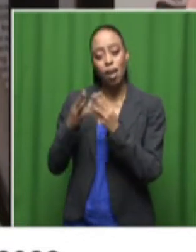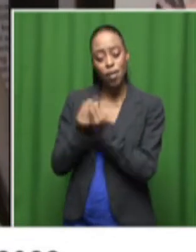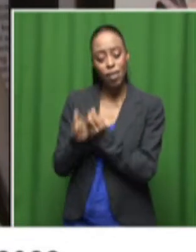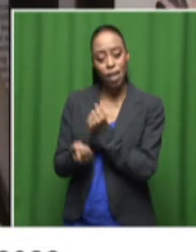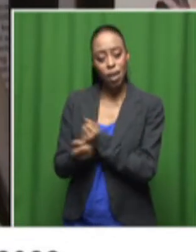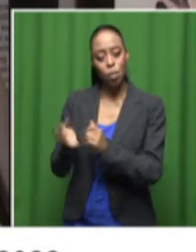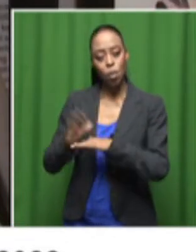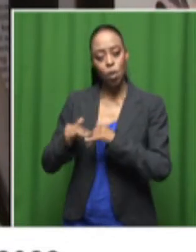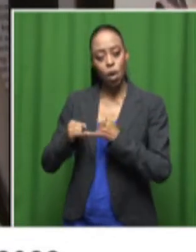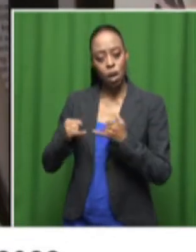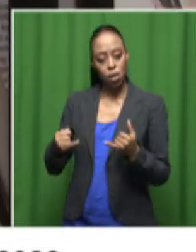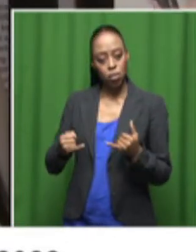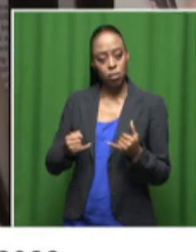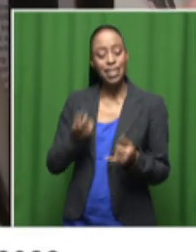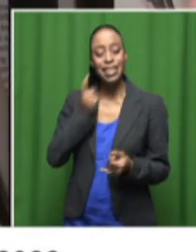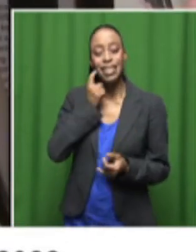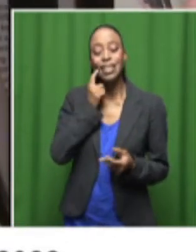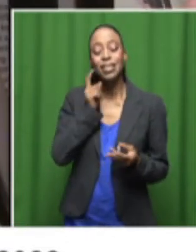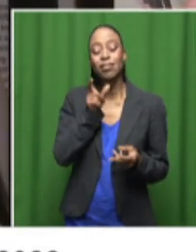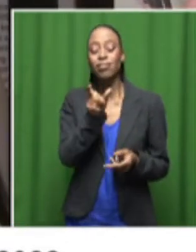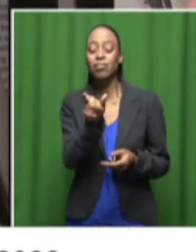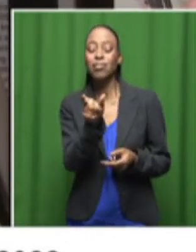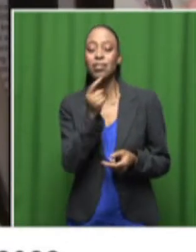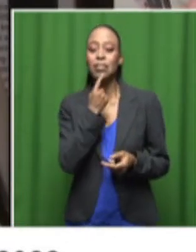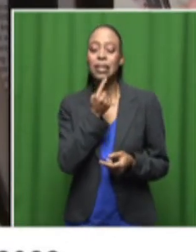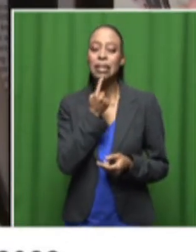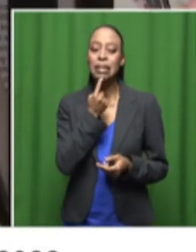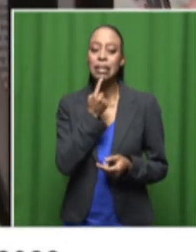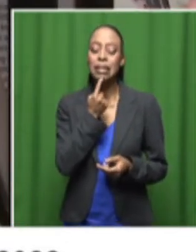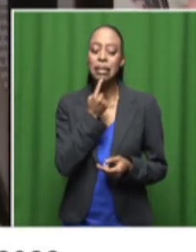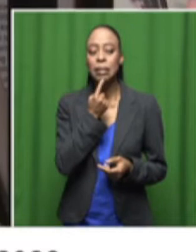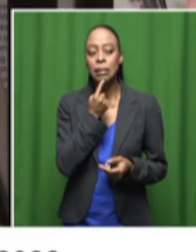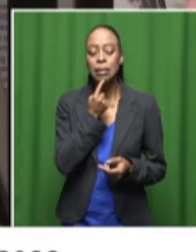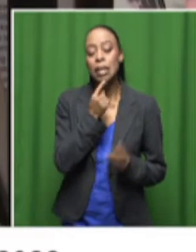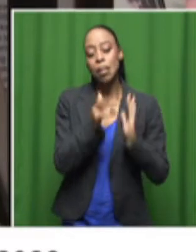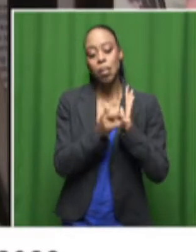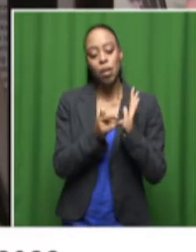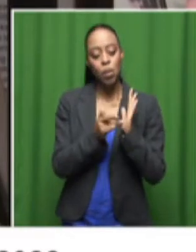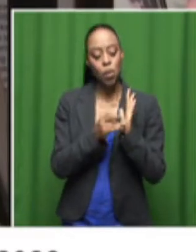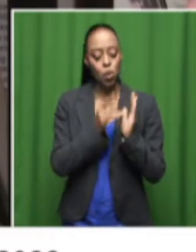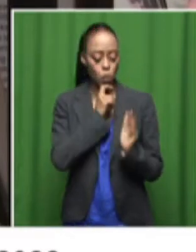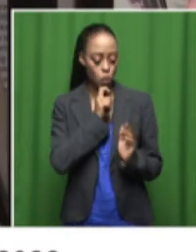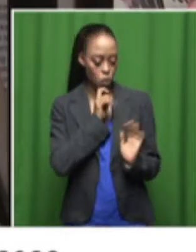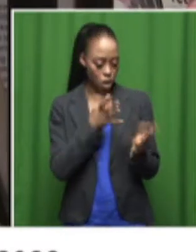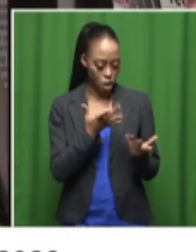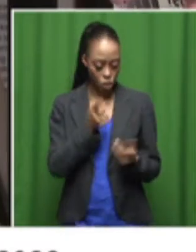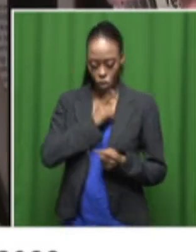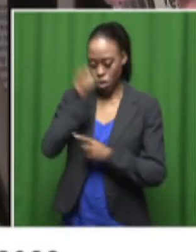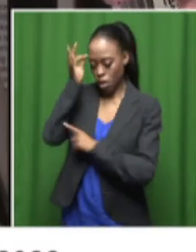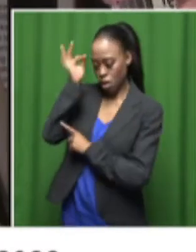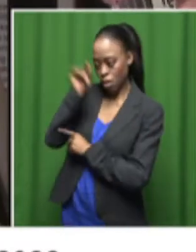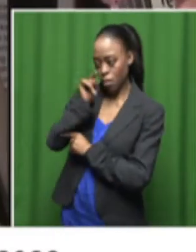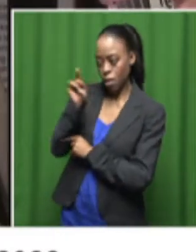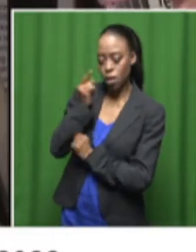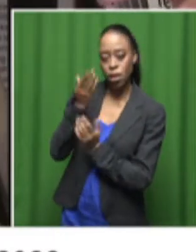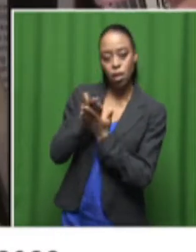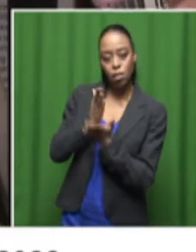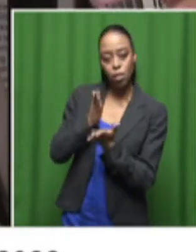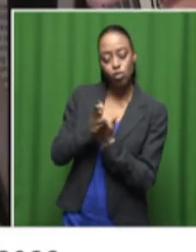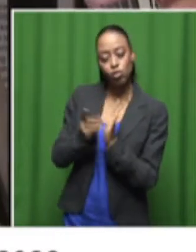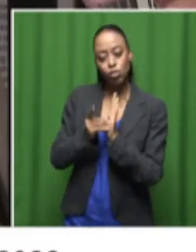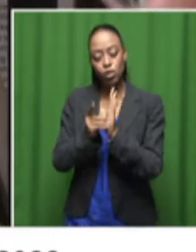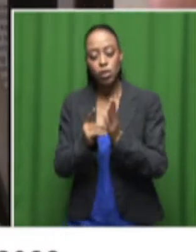And in simpler terms, it's really to say how do we make technology to enable the government to ensure that we